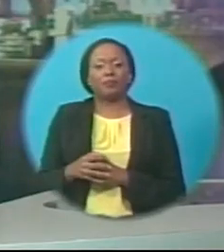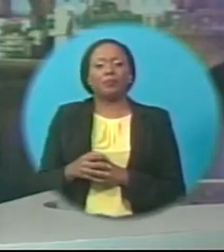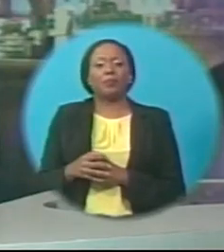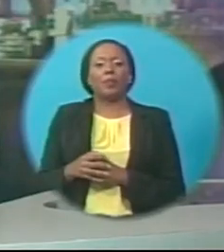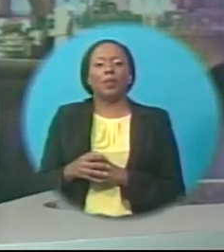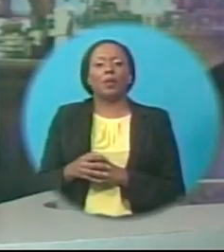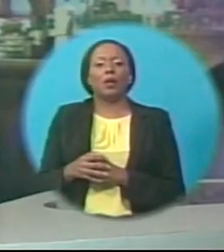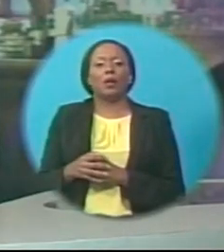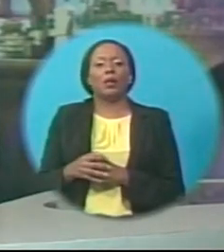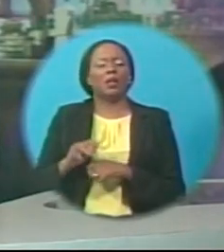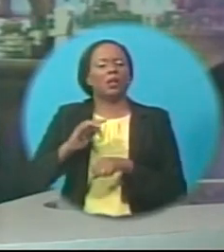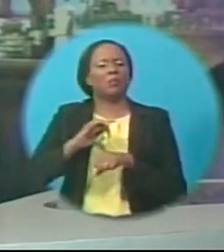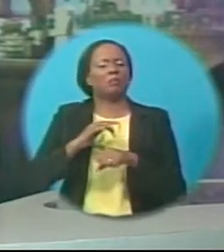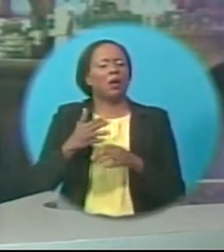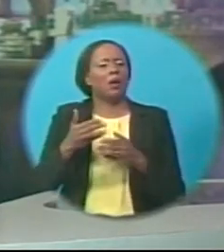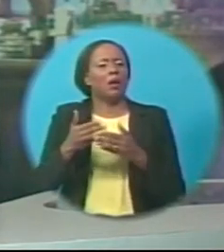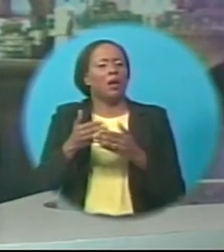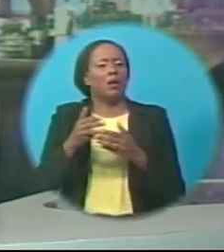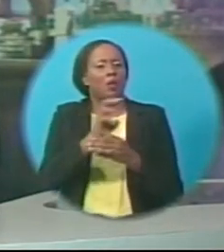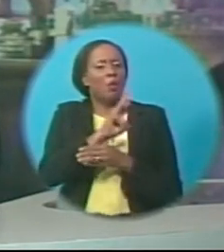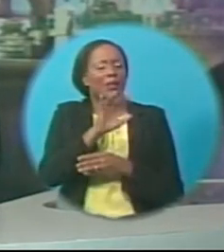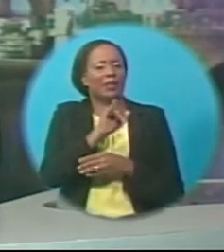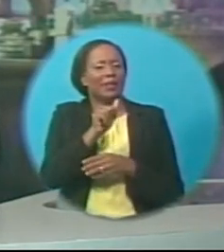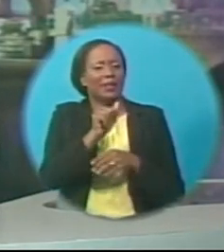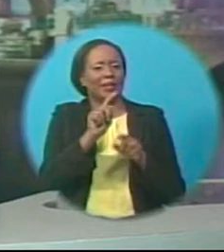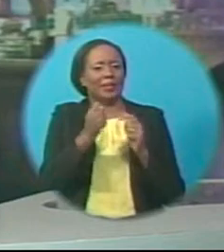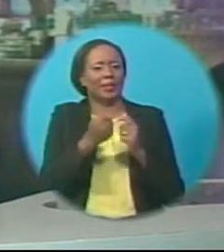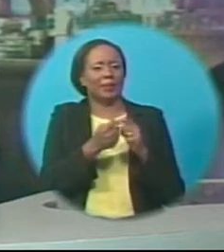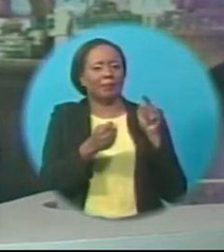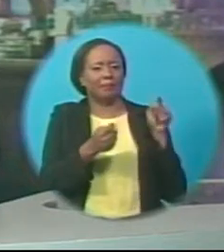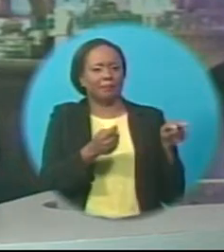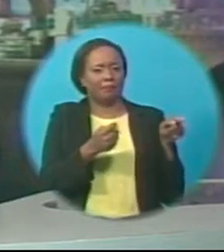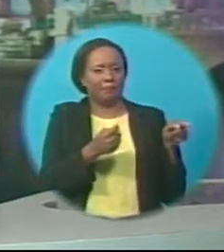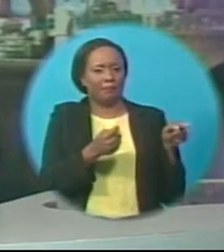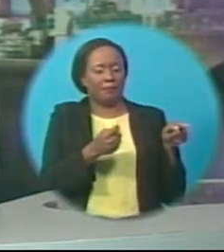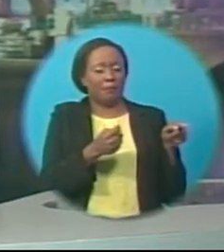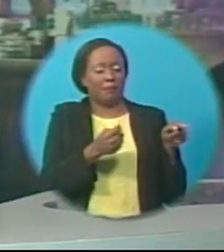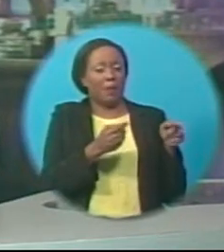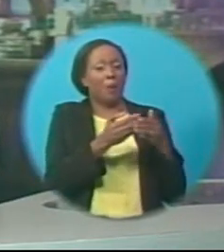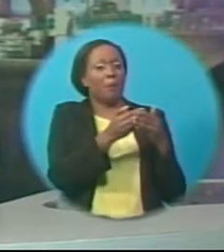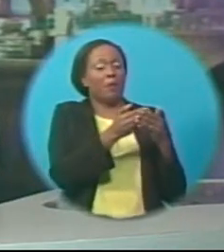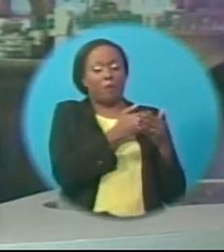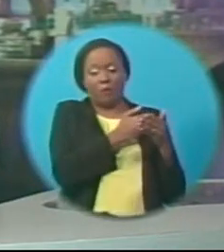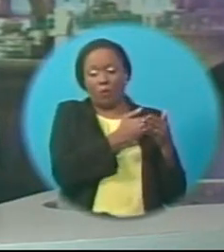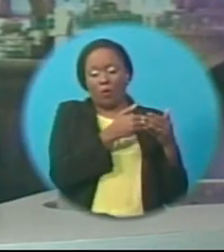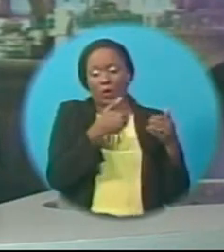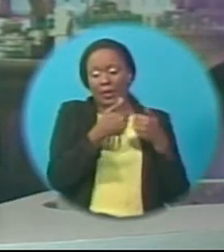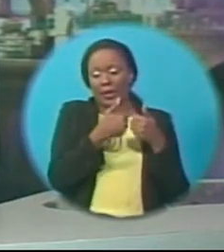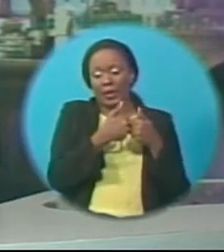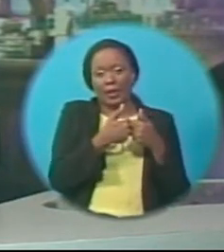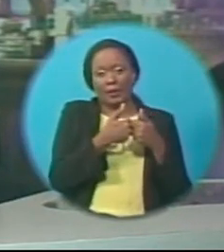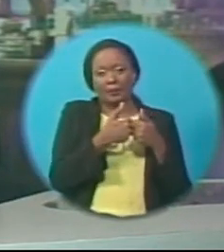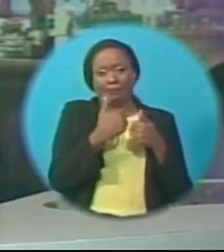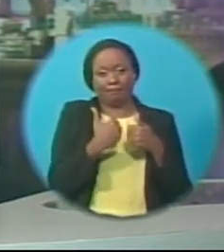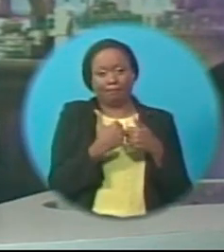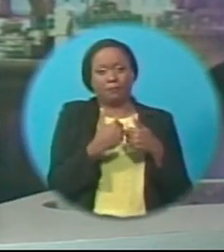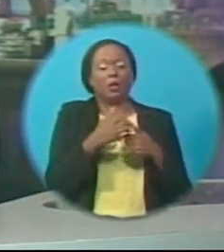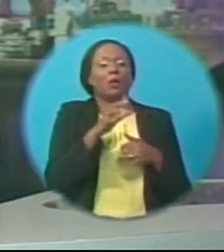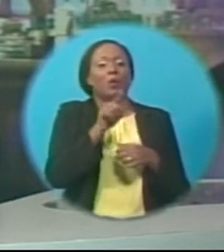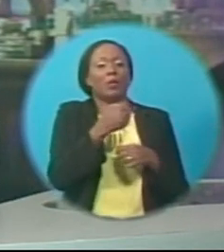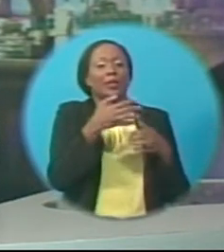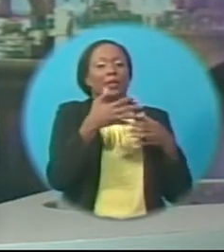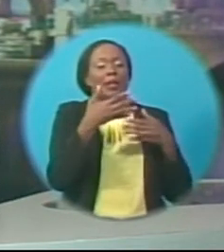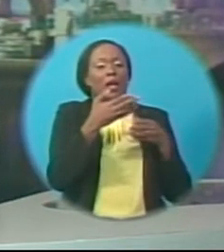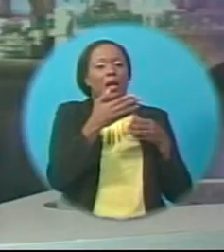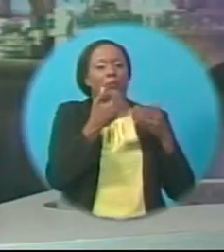wickets for the 3-match series to 20. Now earlier, West Indies A surrendered their last 6 wickets for just 60 runs to